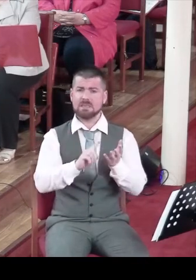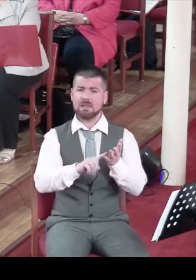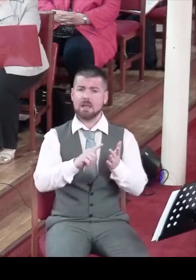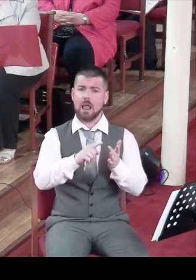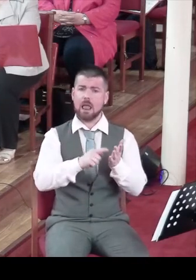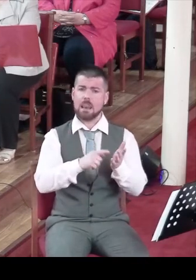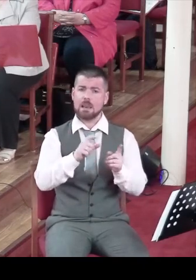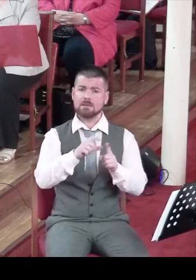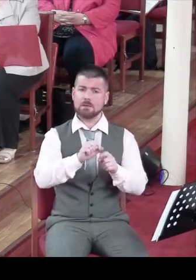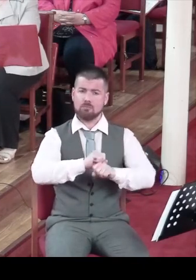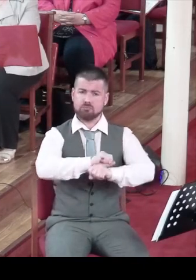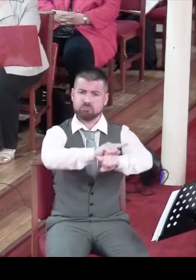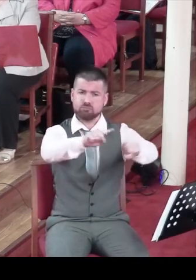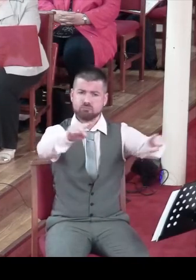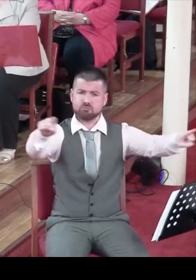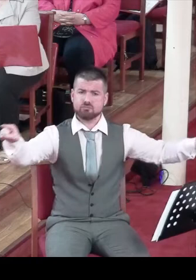Kingdom.